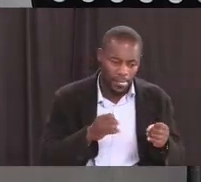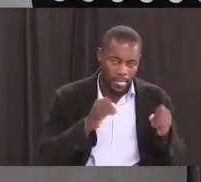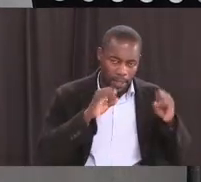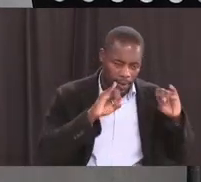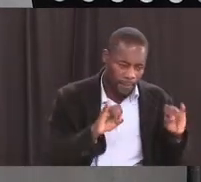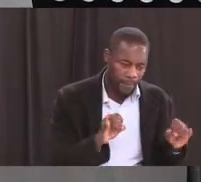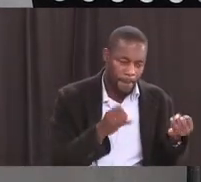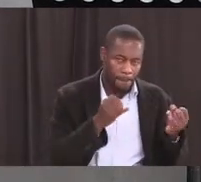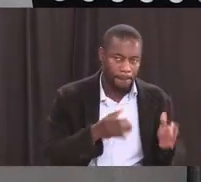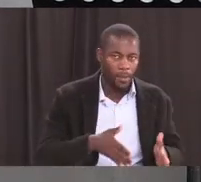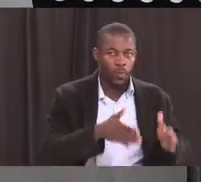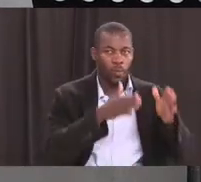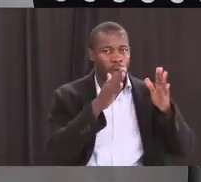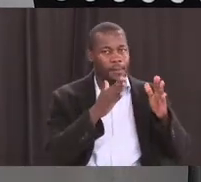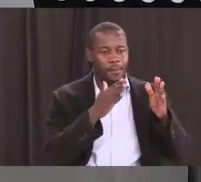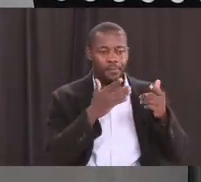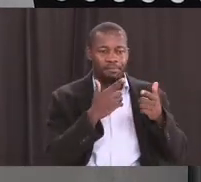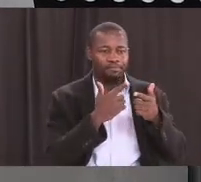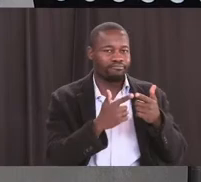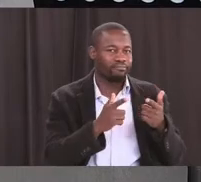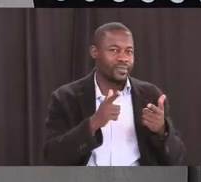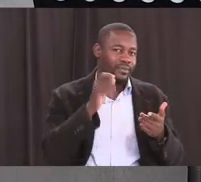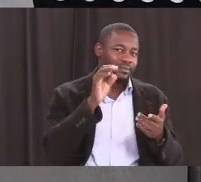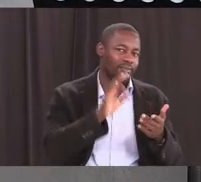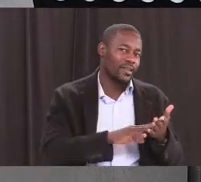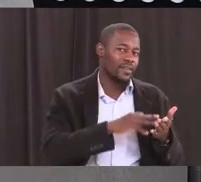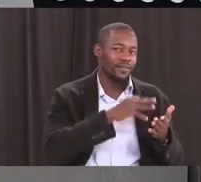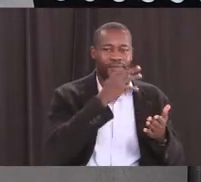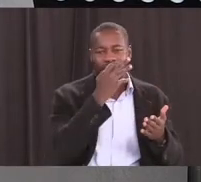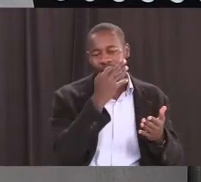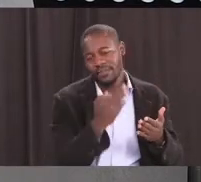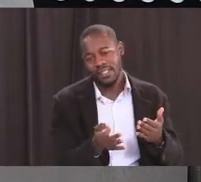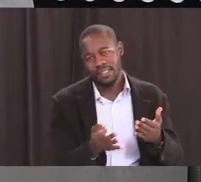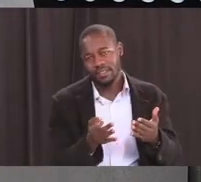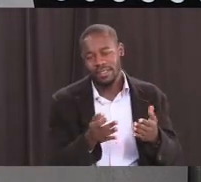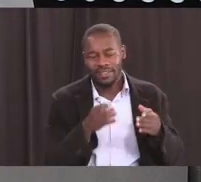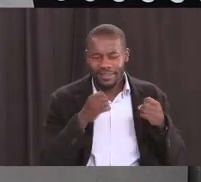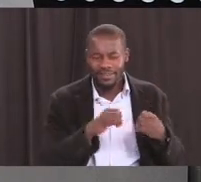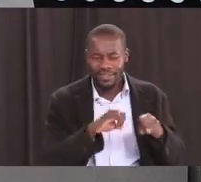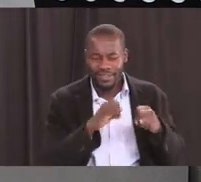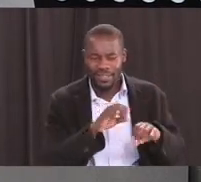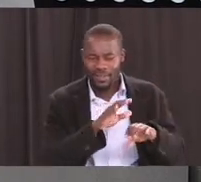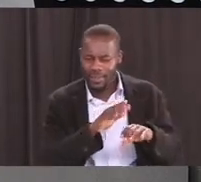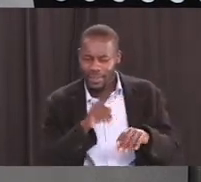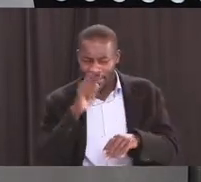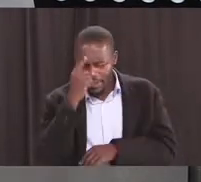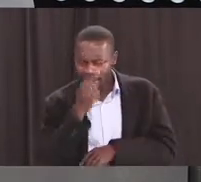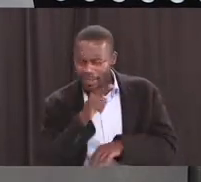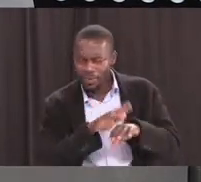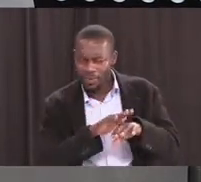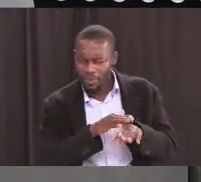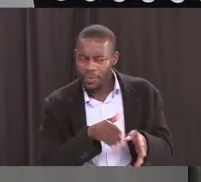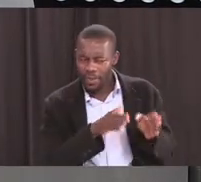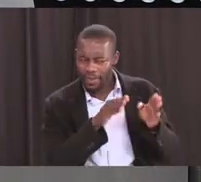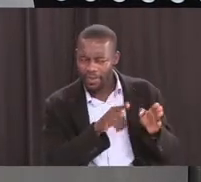you. You have bargained with God. If you just show me, I'll trust